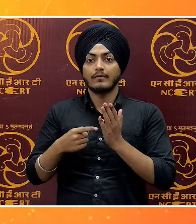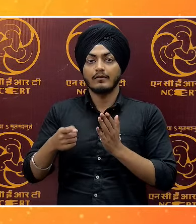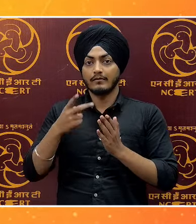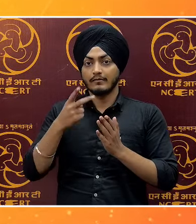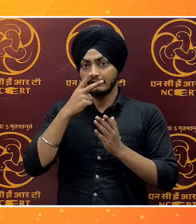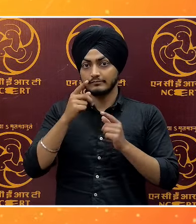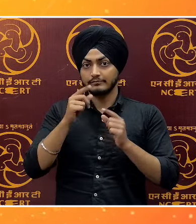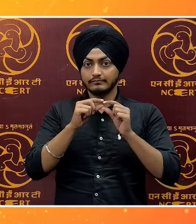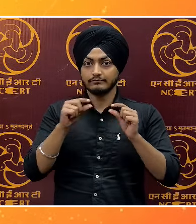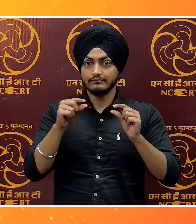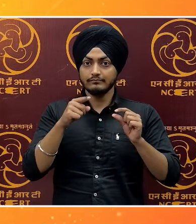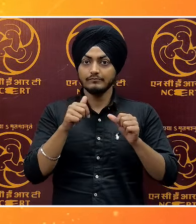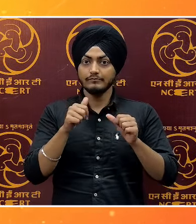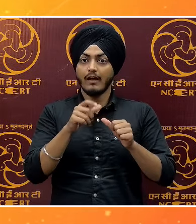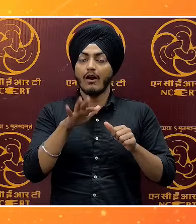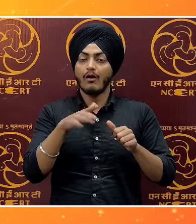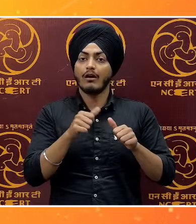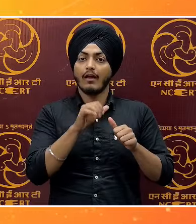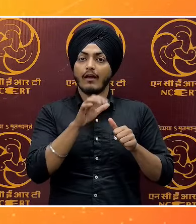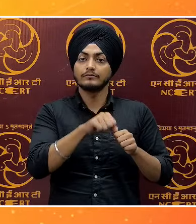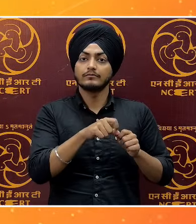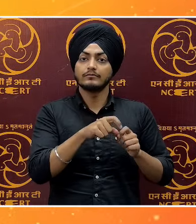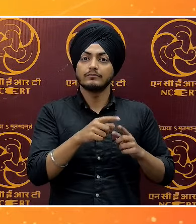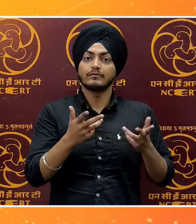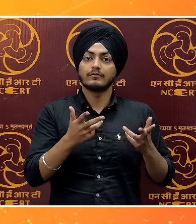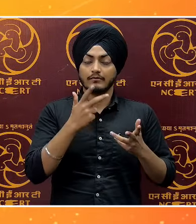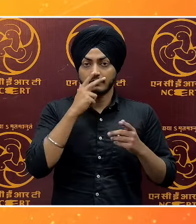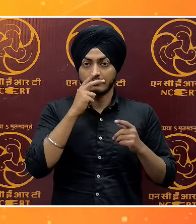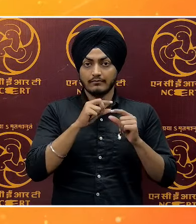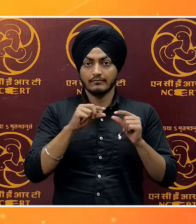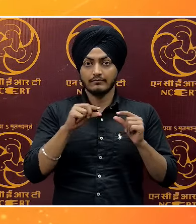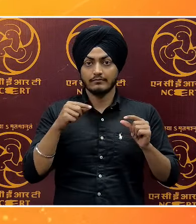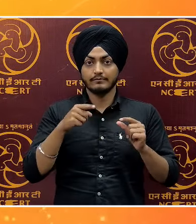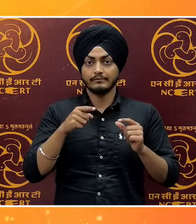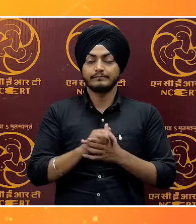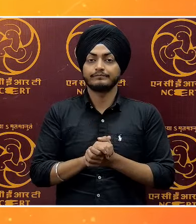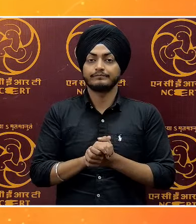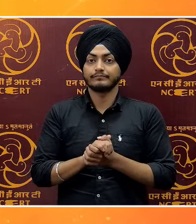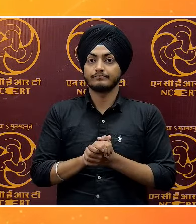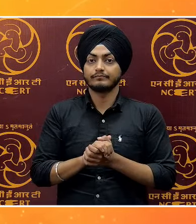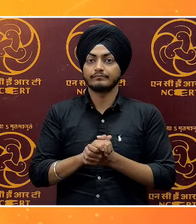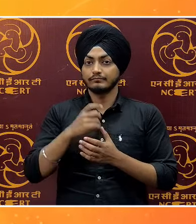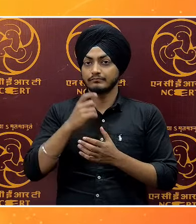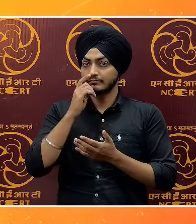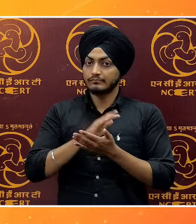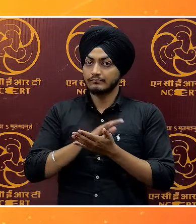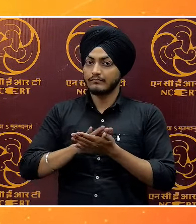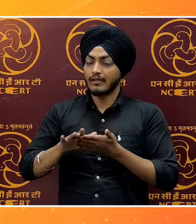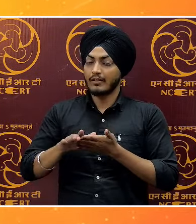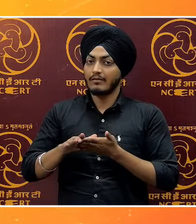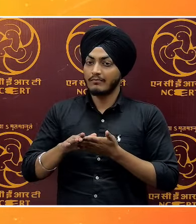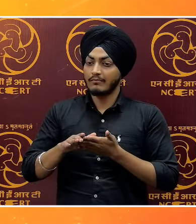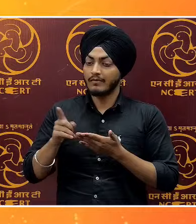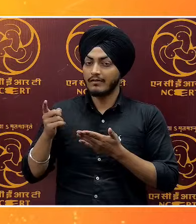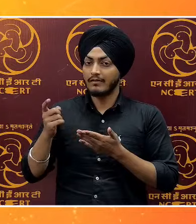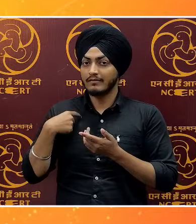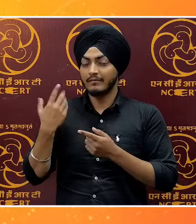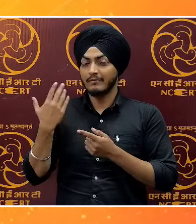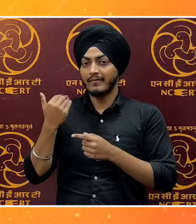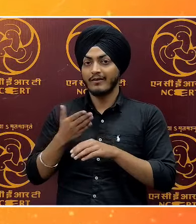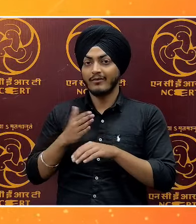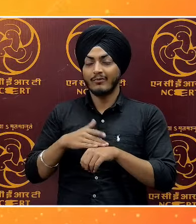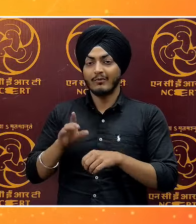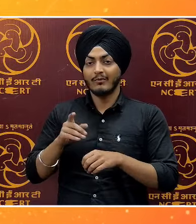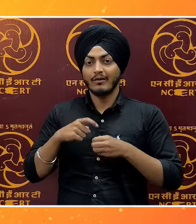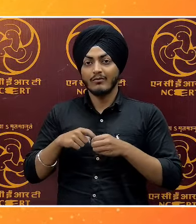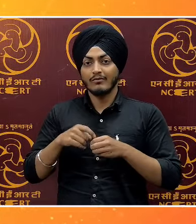link. You can access this video through this link. Great. Yeah. Okay. And Harpreet, one more question you put in front of me, what